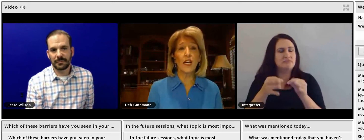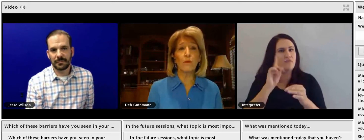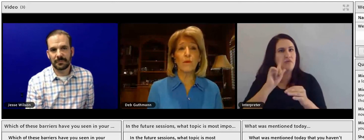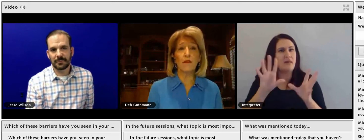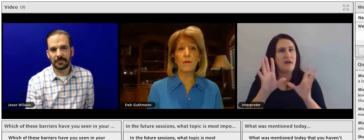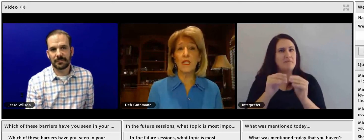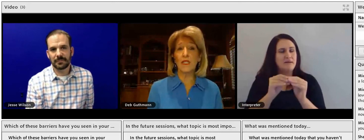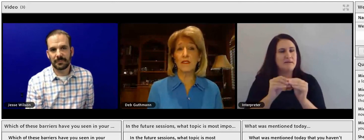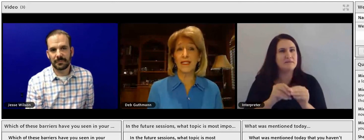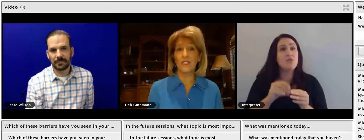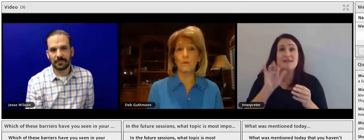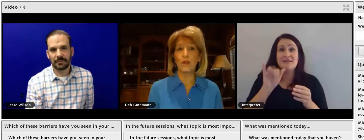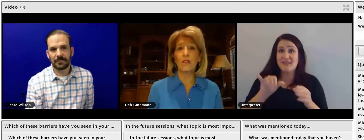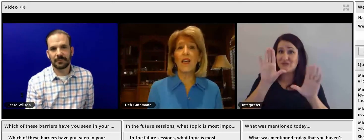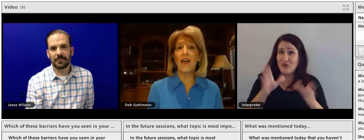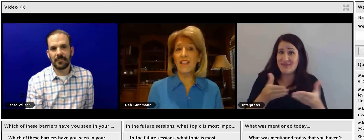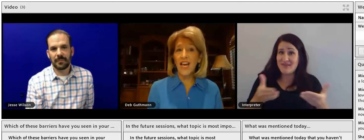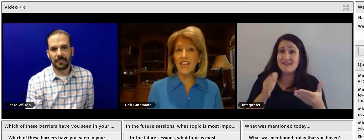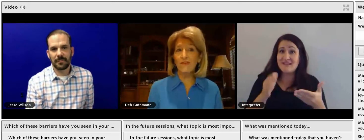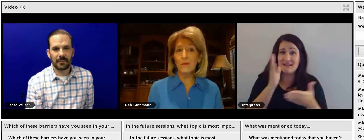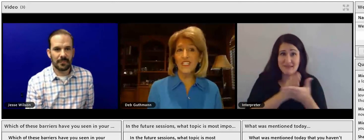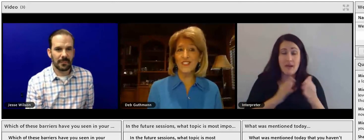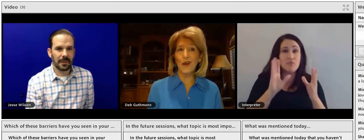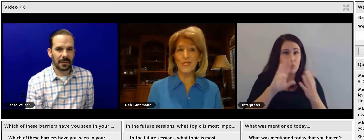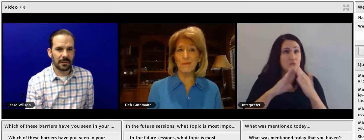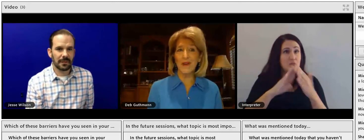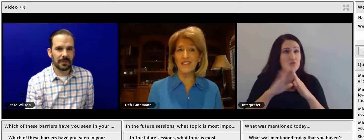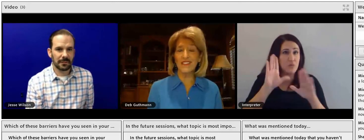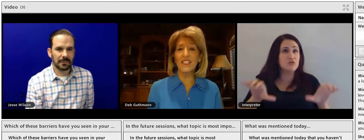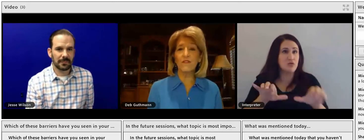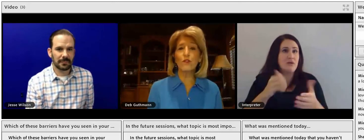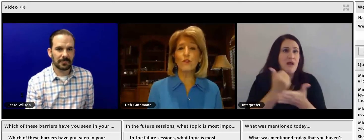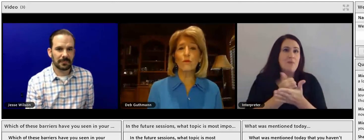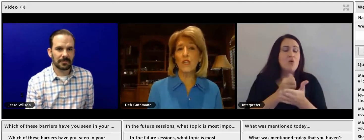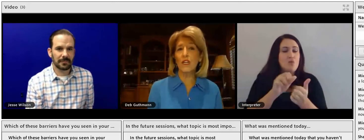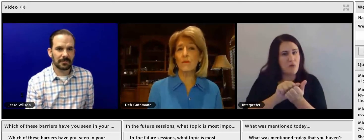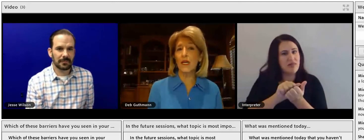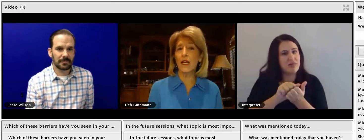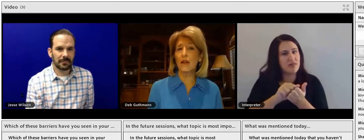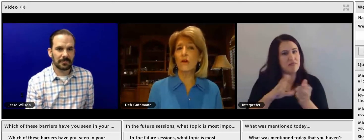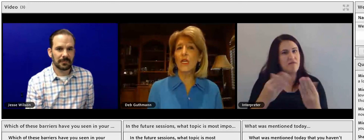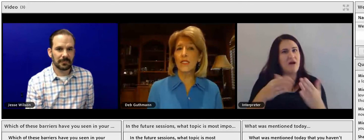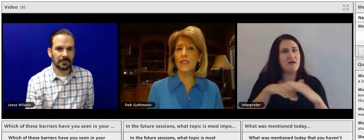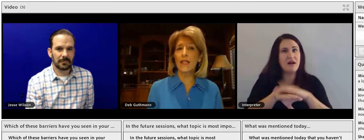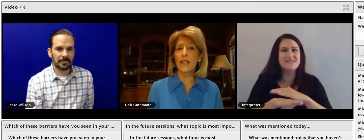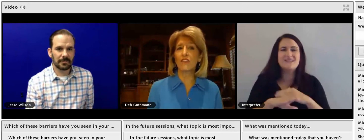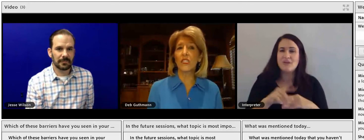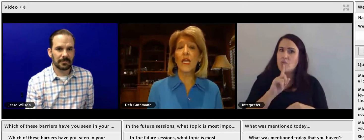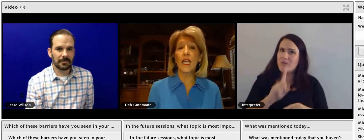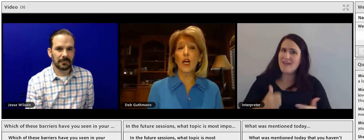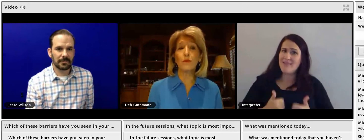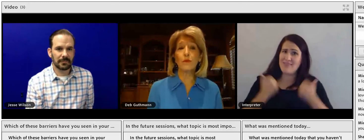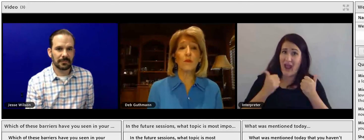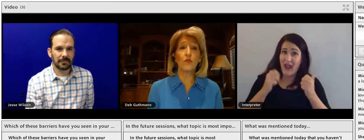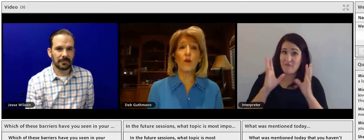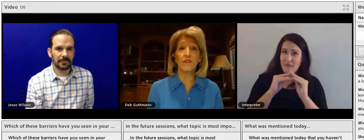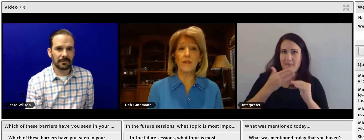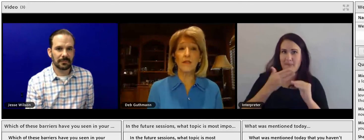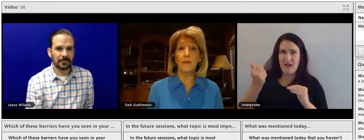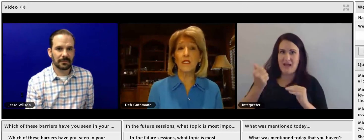communities do to help make meetings accessible. A live meeting is always best, and in the future we'll talk about how